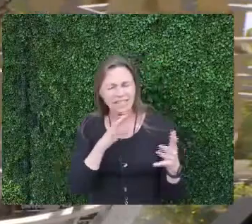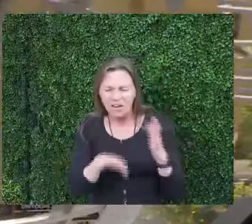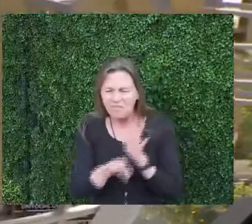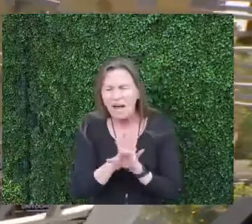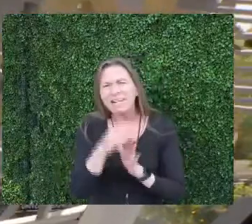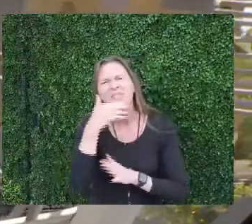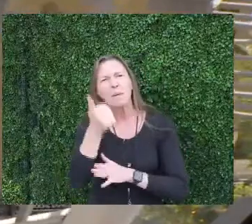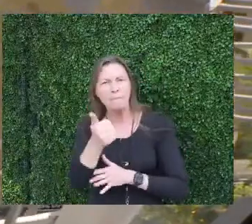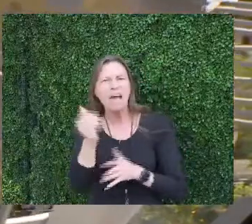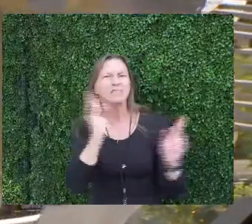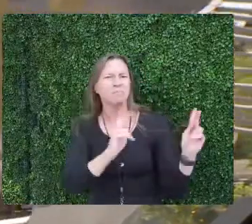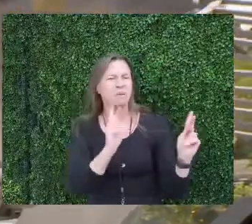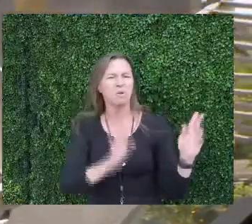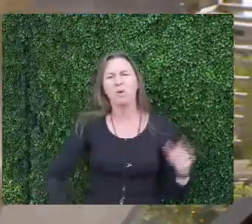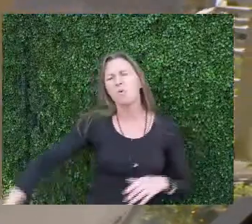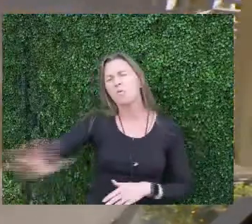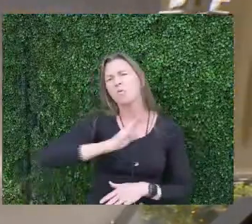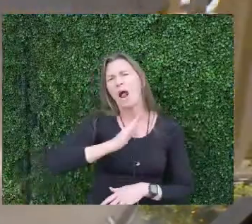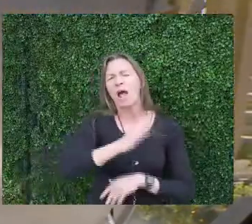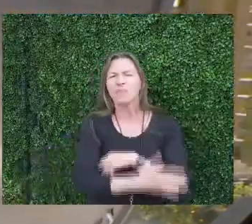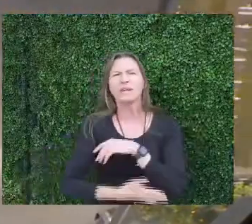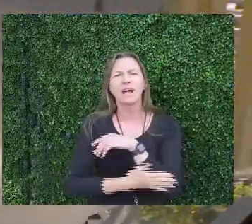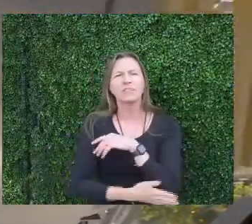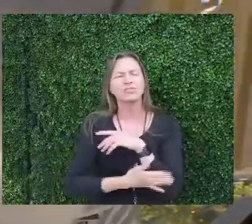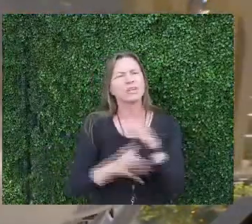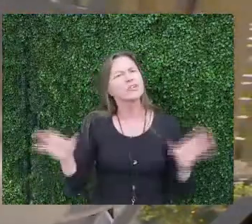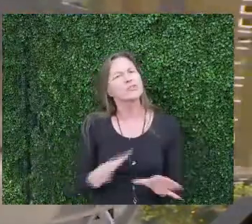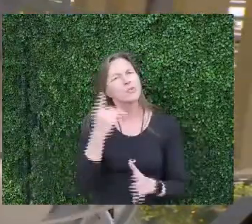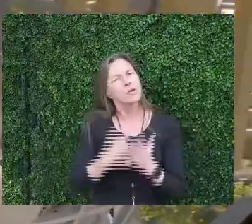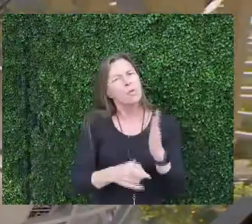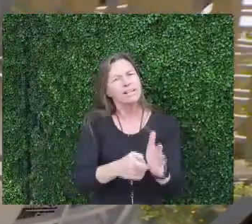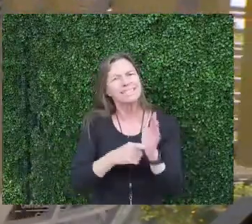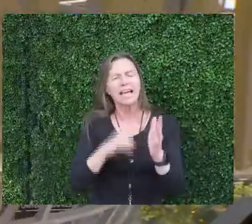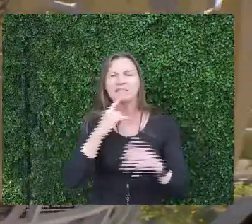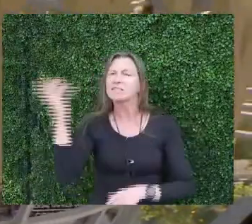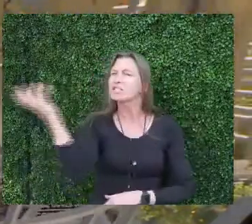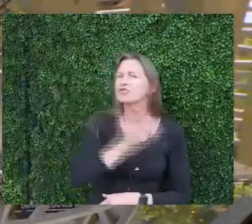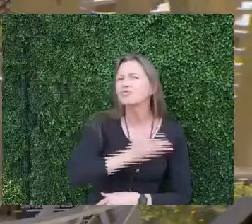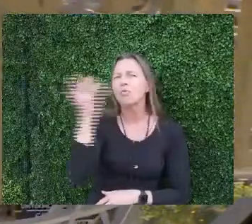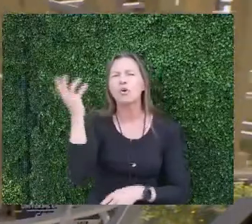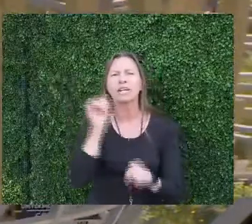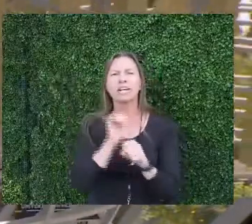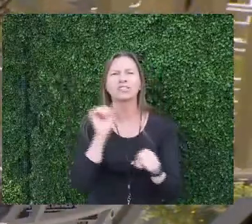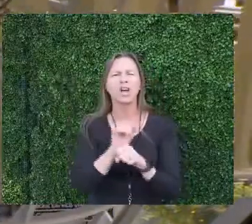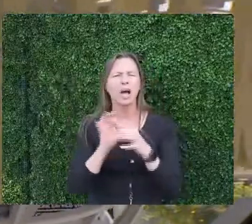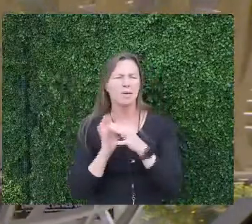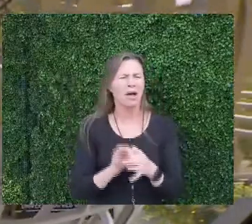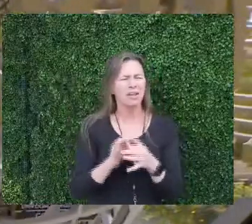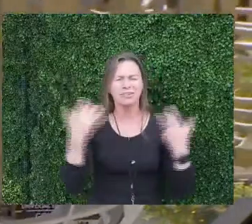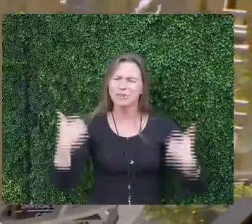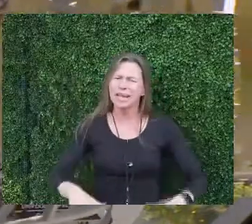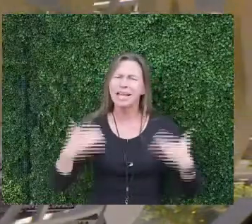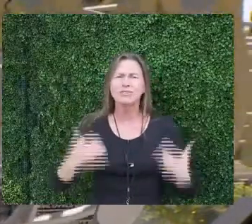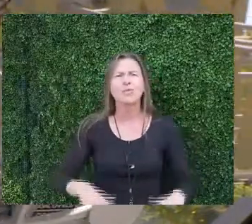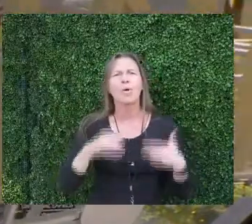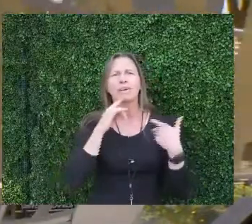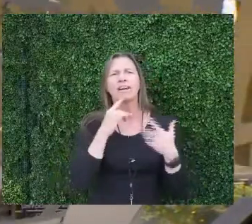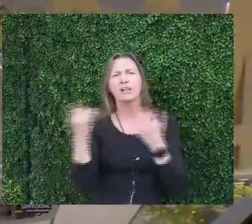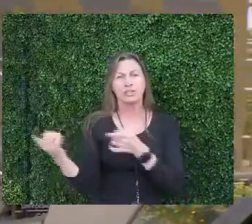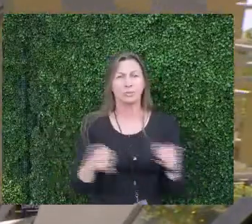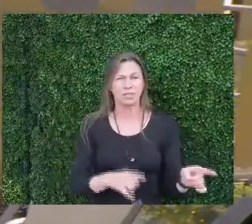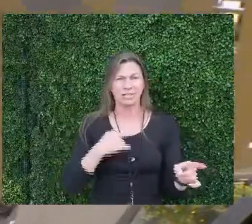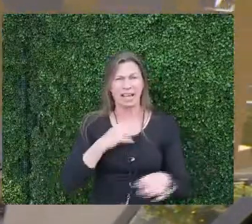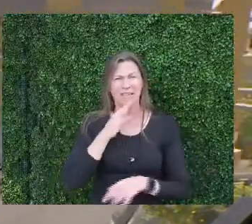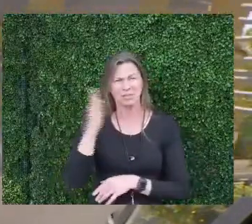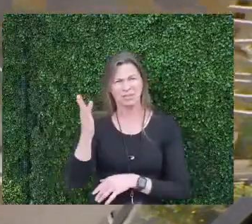doing what it takes. It is an extraordinary job under extraordinary circumstances. I was a speaker during the time of the